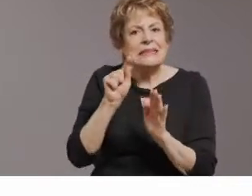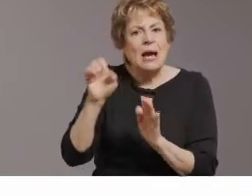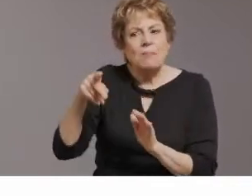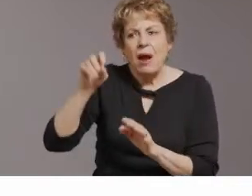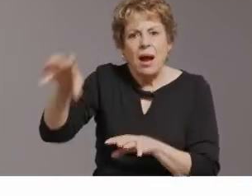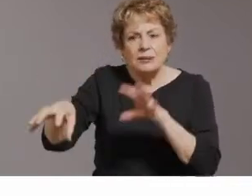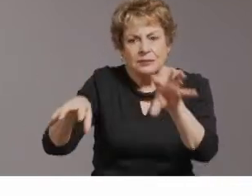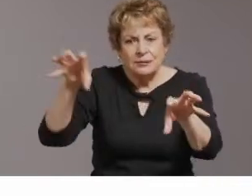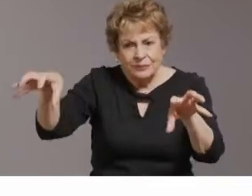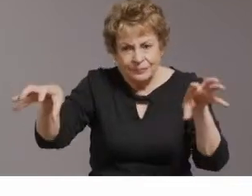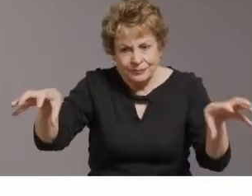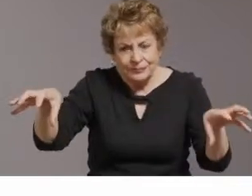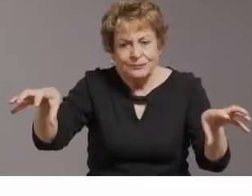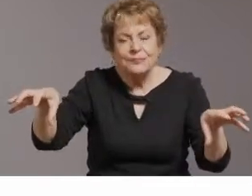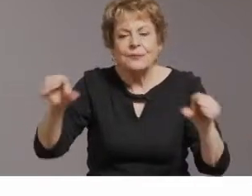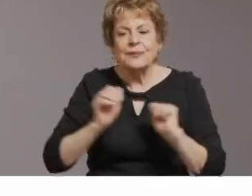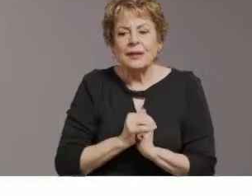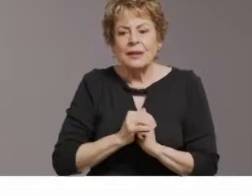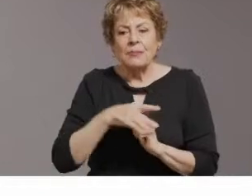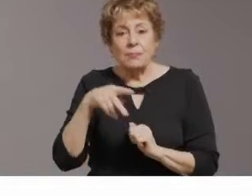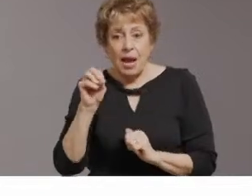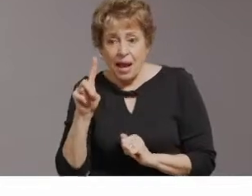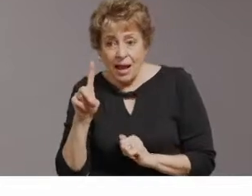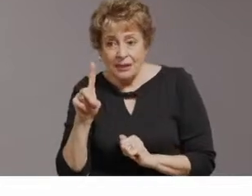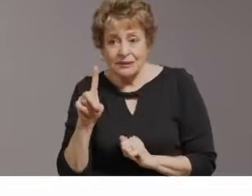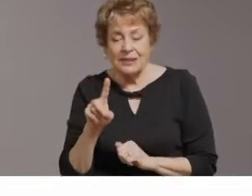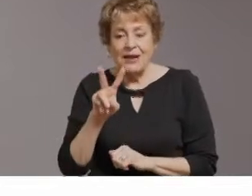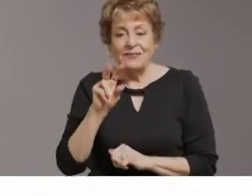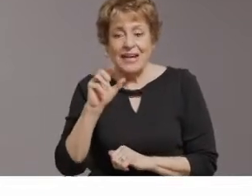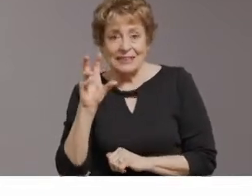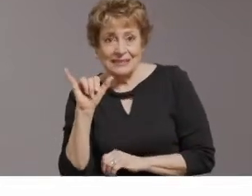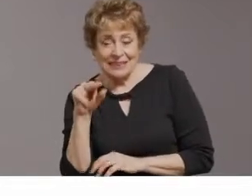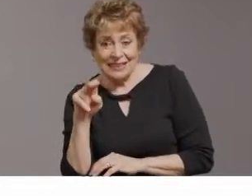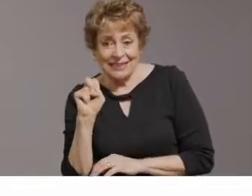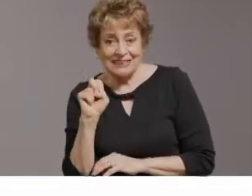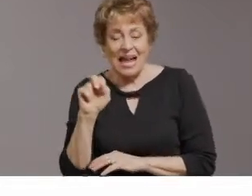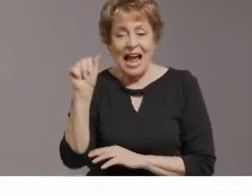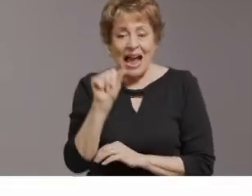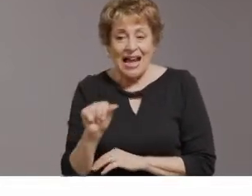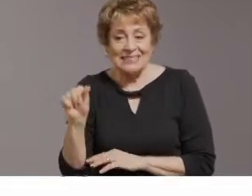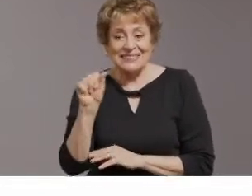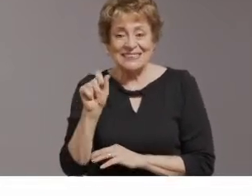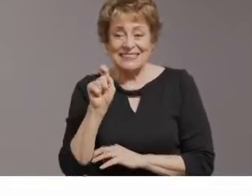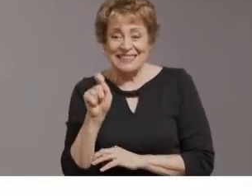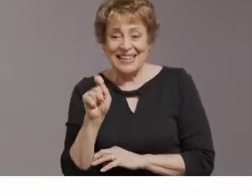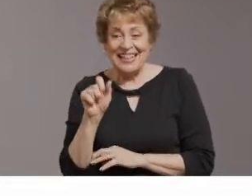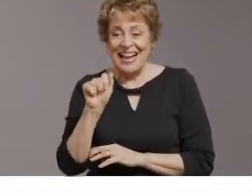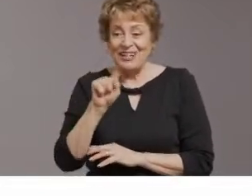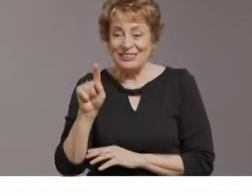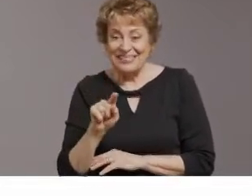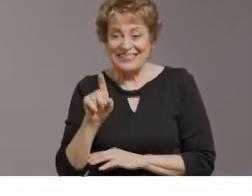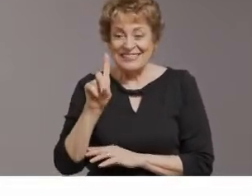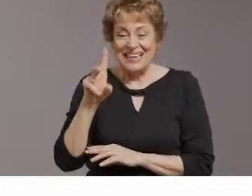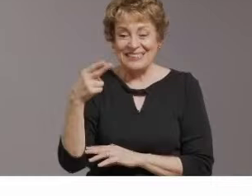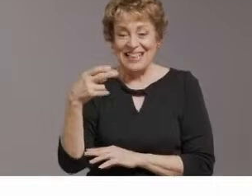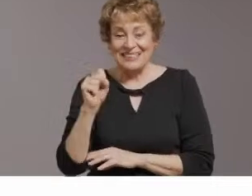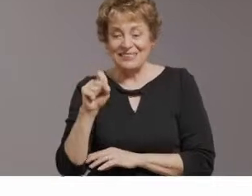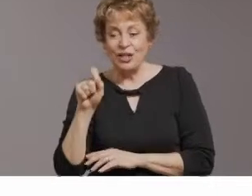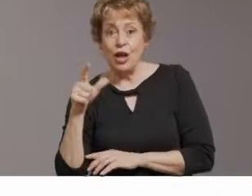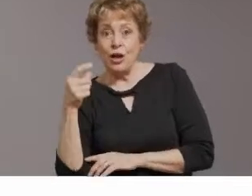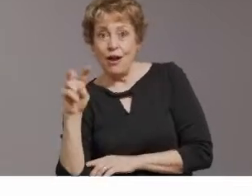podvaccine@azdhs.gov. We release new appointments every Friday at 11, but then we also